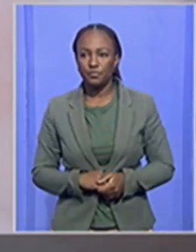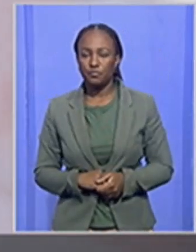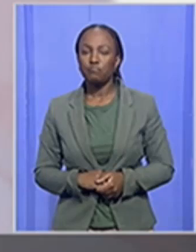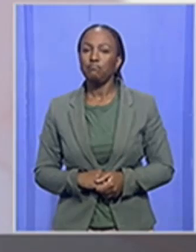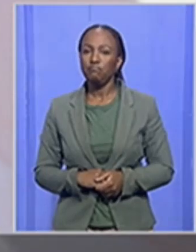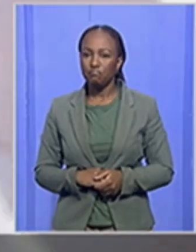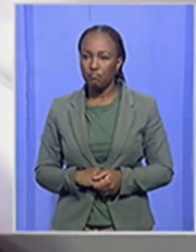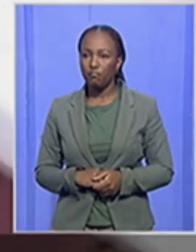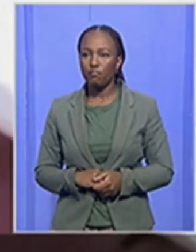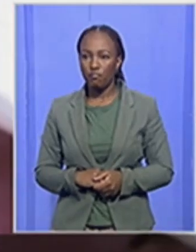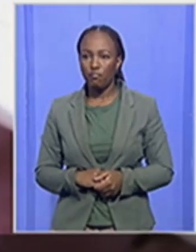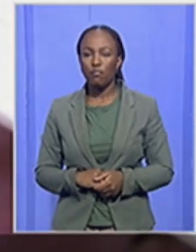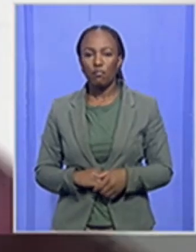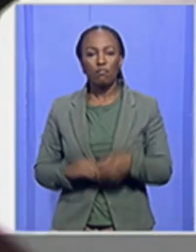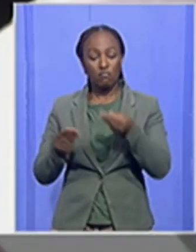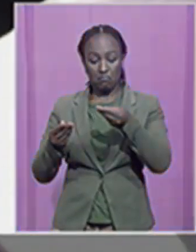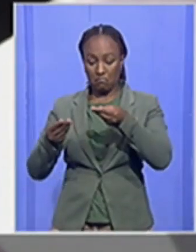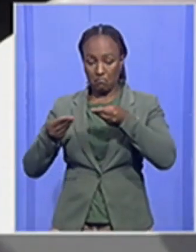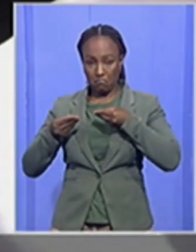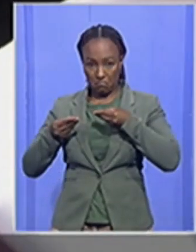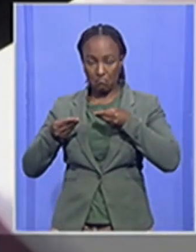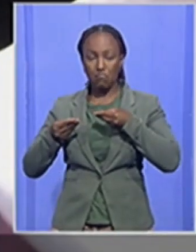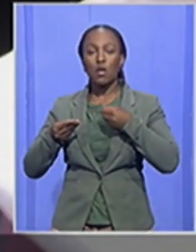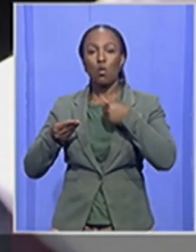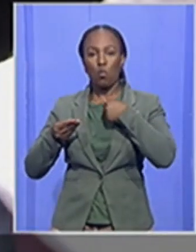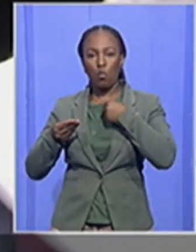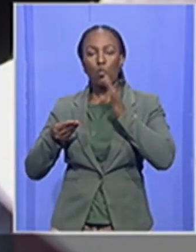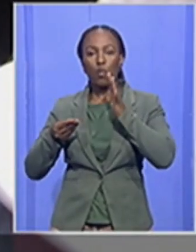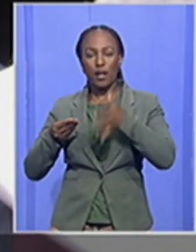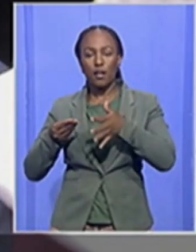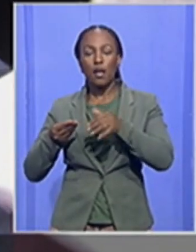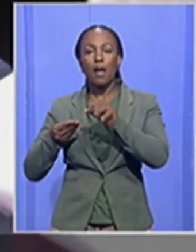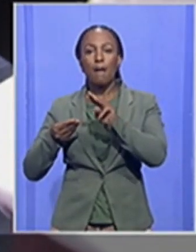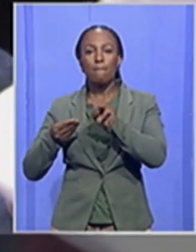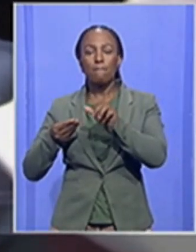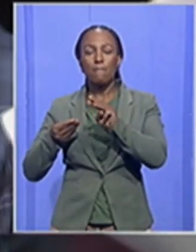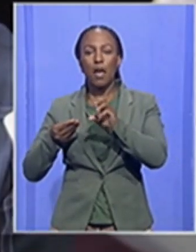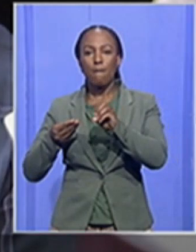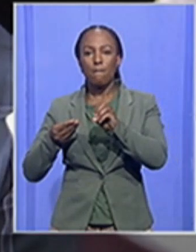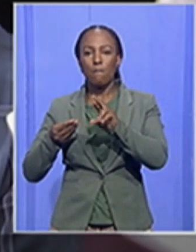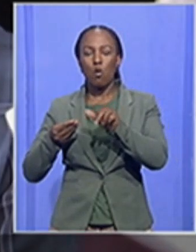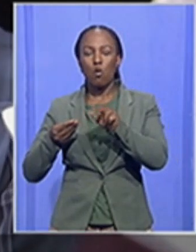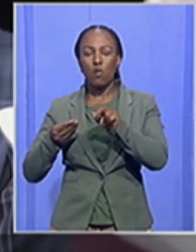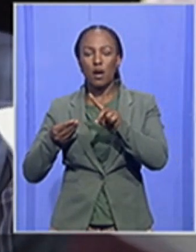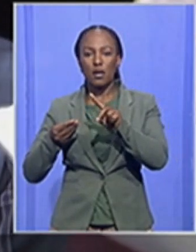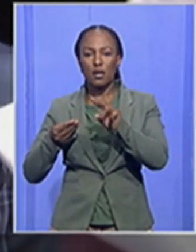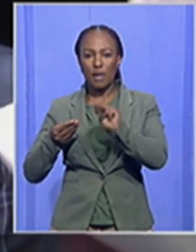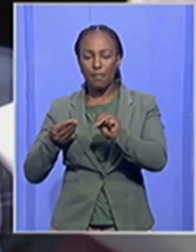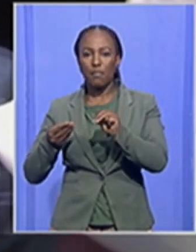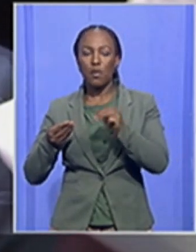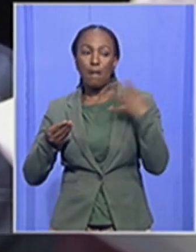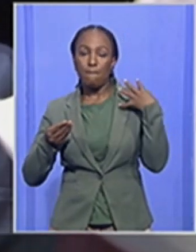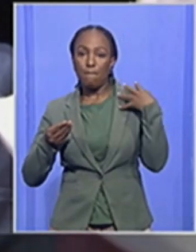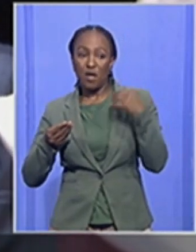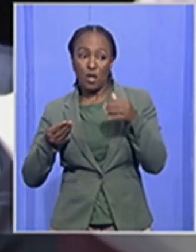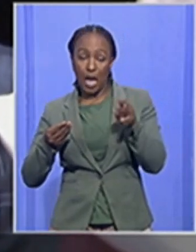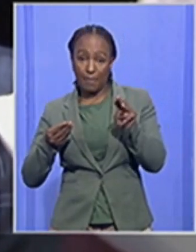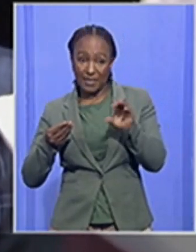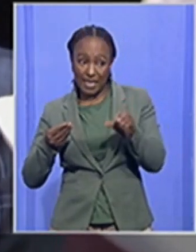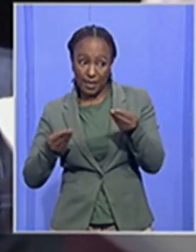health, and we will definitely take this memorandum to the minister through the office of the MEC to make sure that